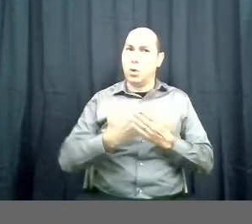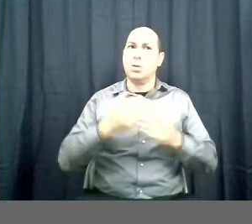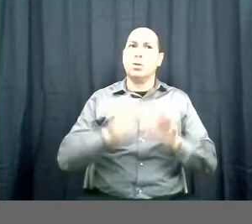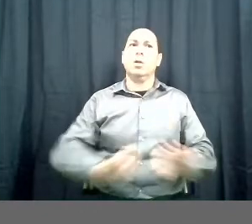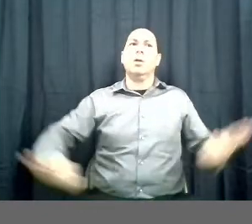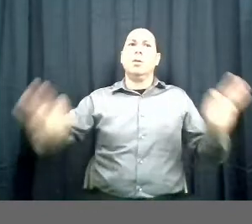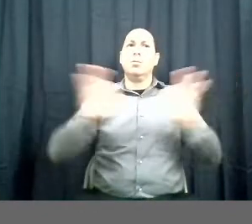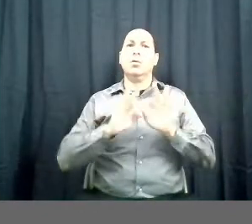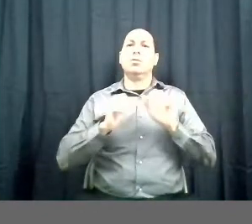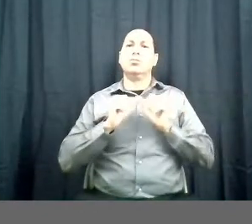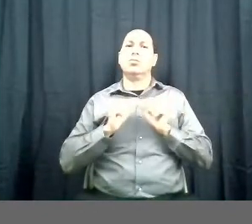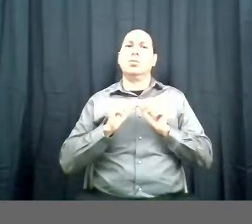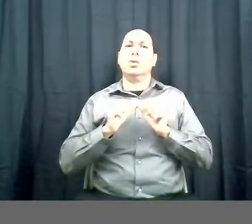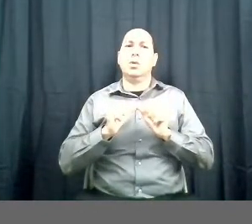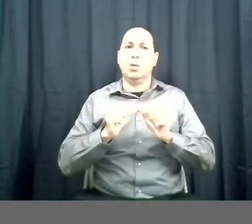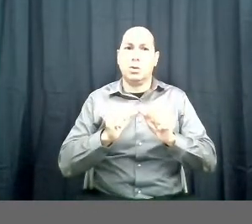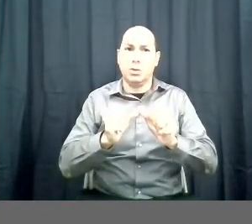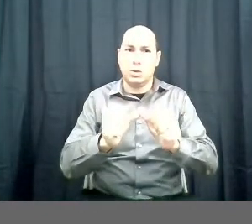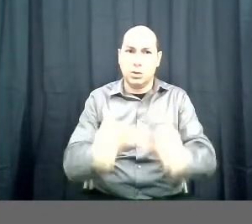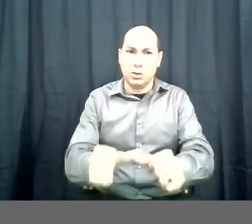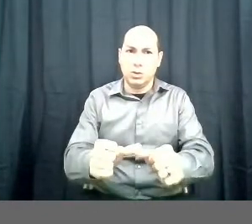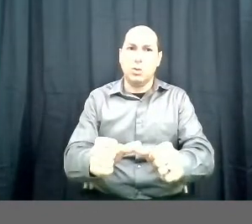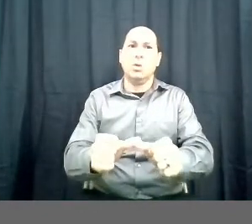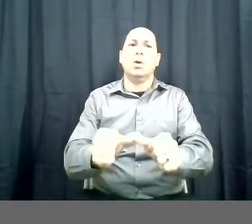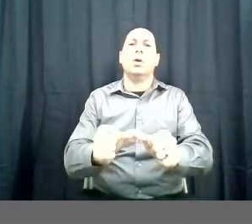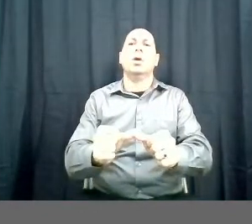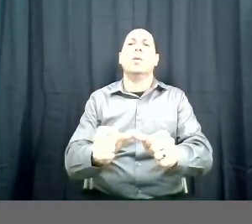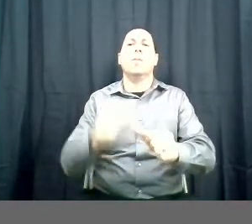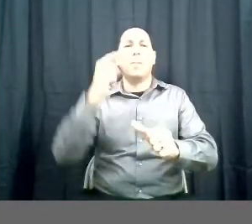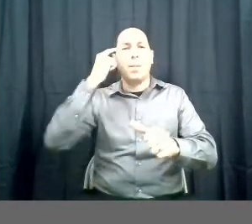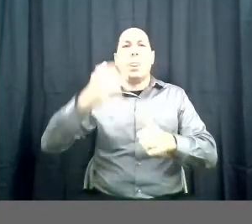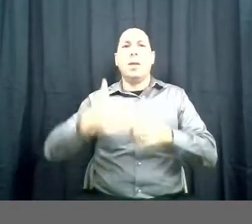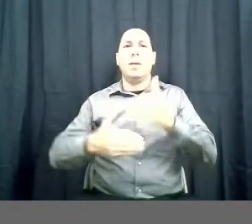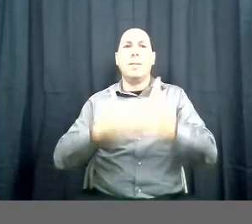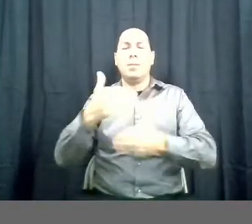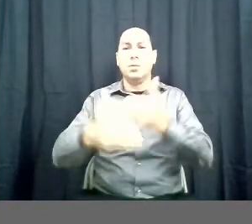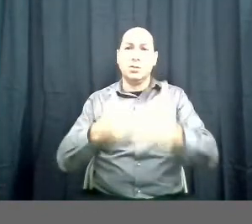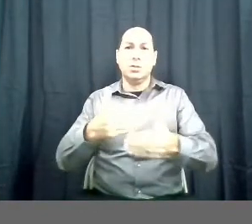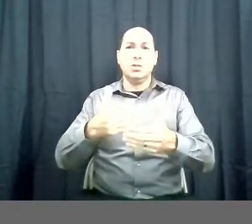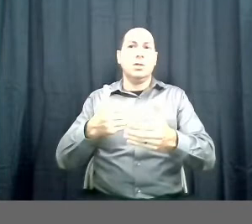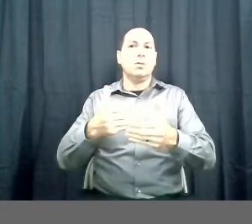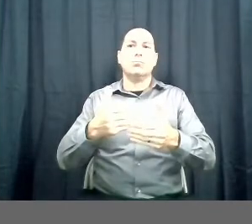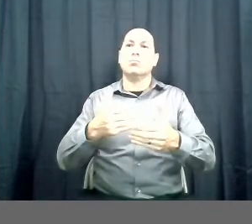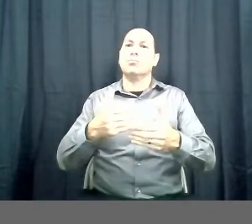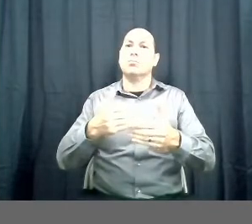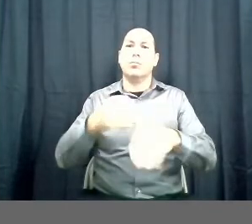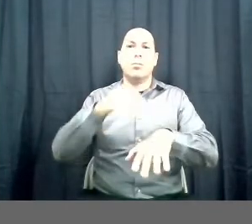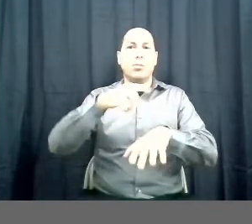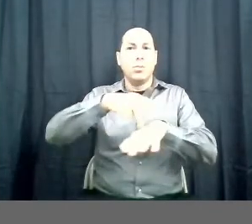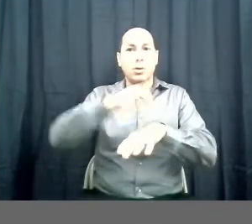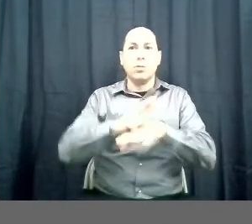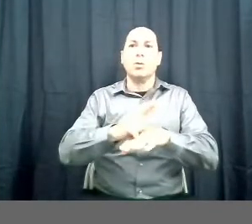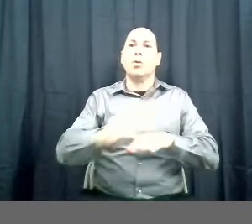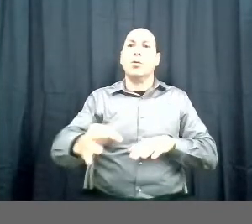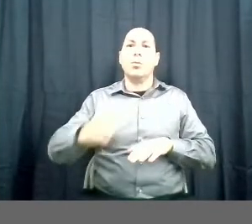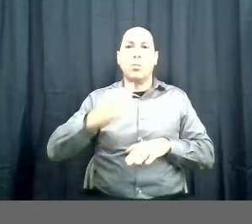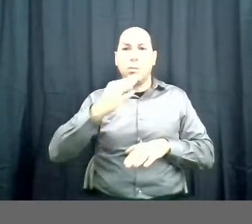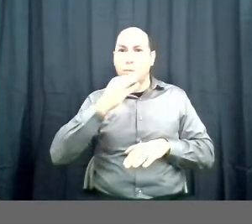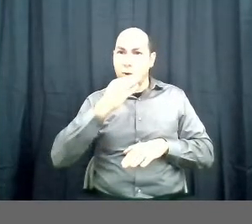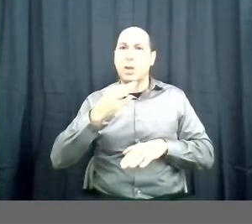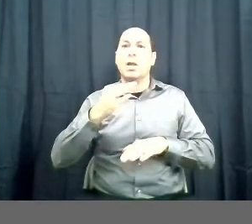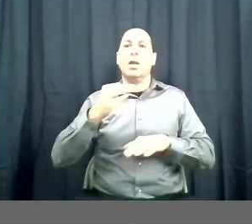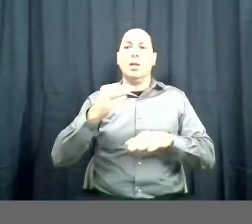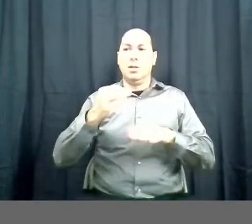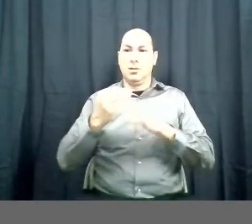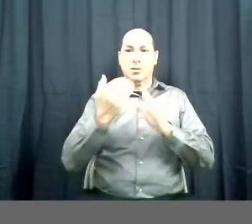the Title III process. The sooner Puerto Rico gets out of Title III, I think the better everybody